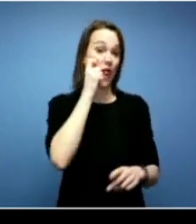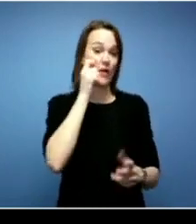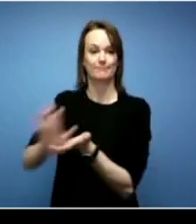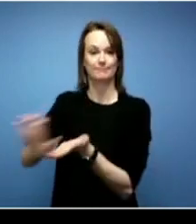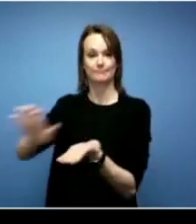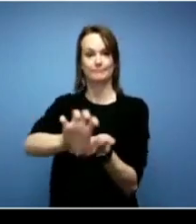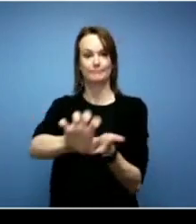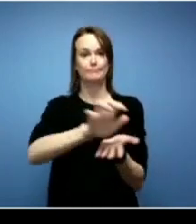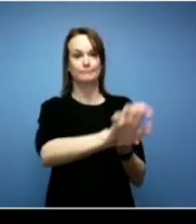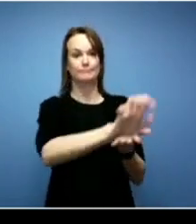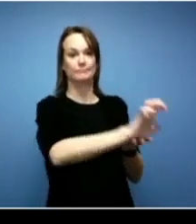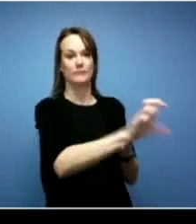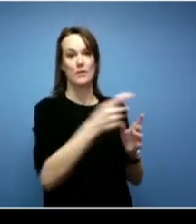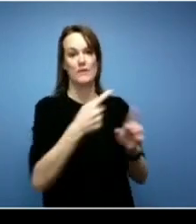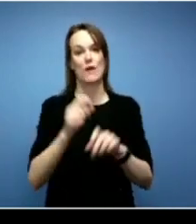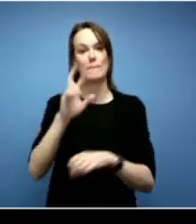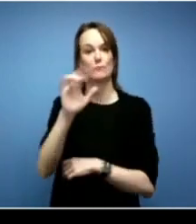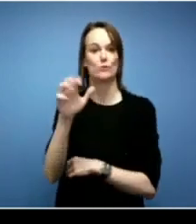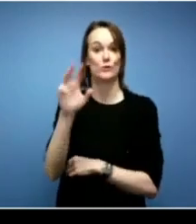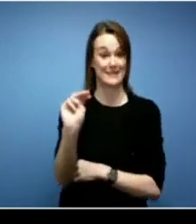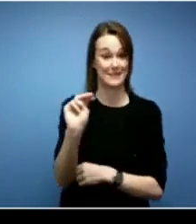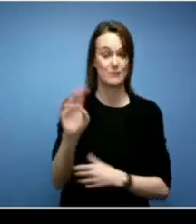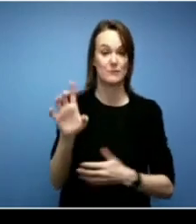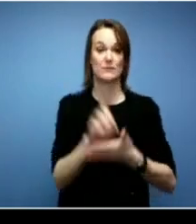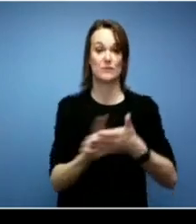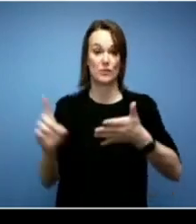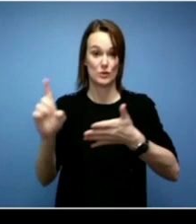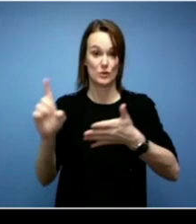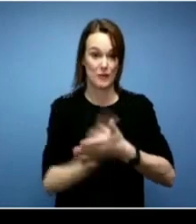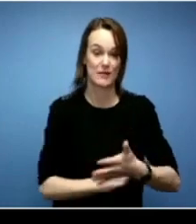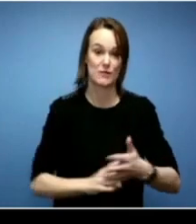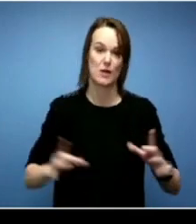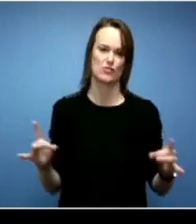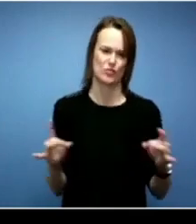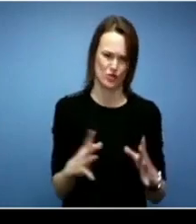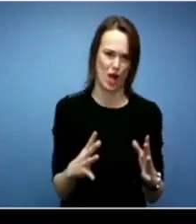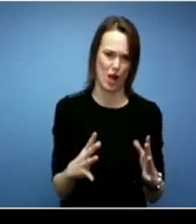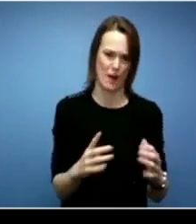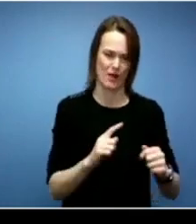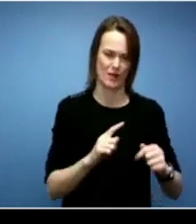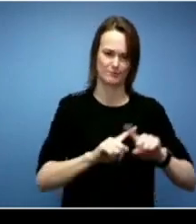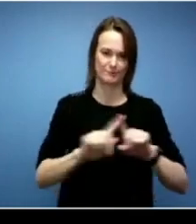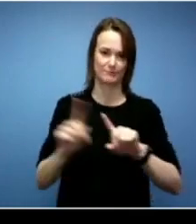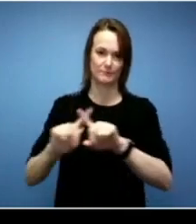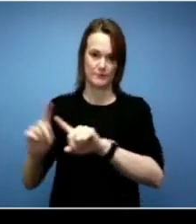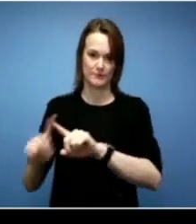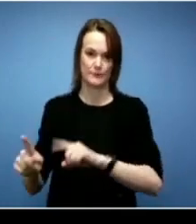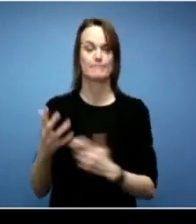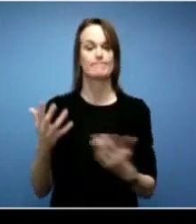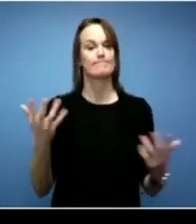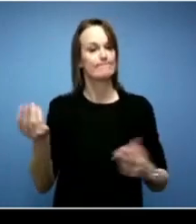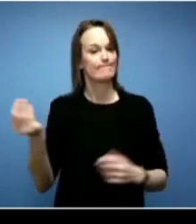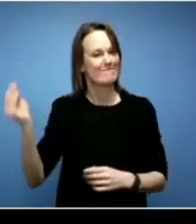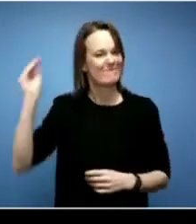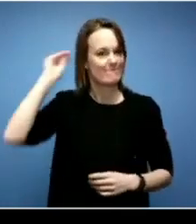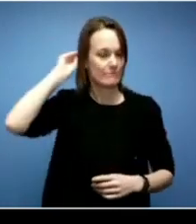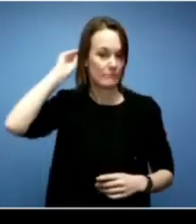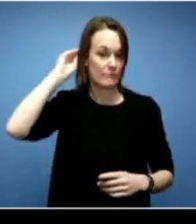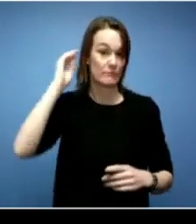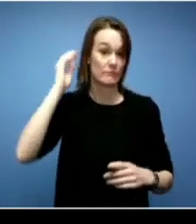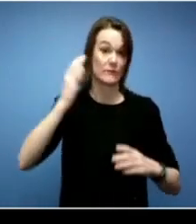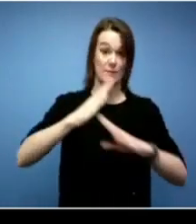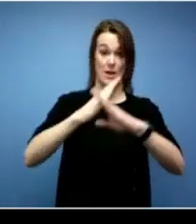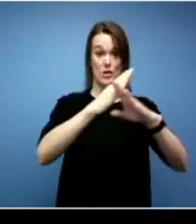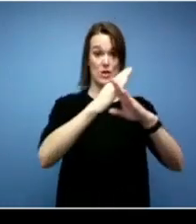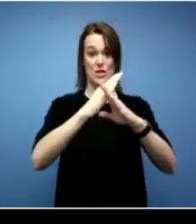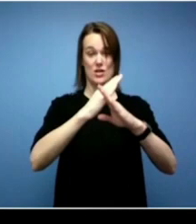by racism, discrimination, and related trauma. So please, let's keep this in mind as we work together to disrupt barriers and striving for a